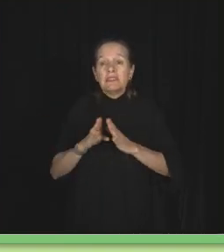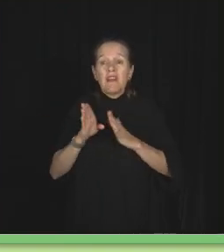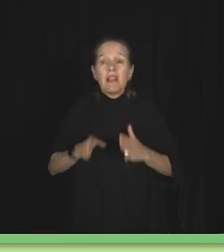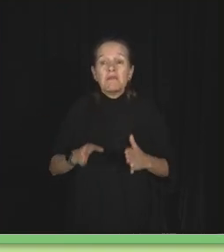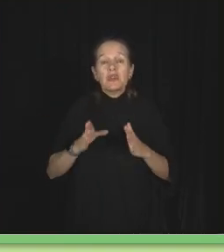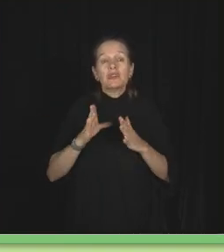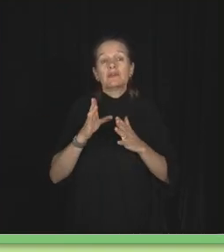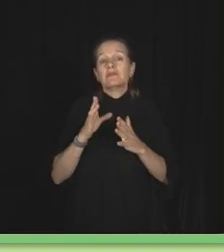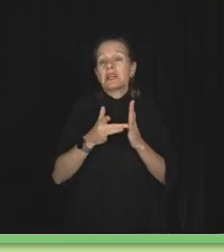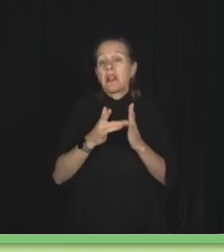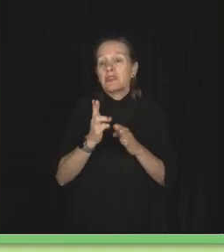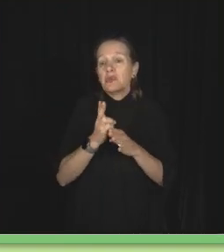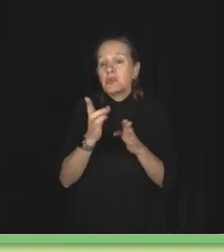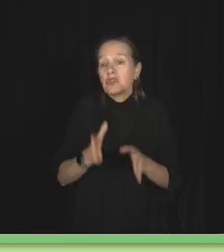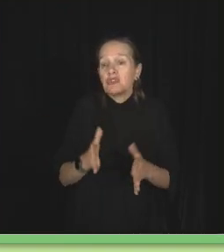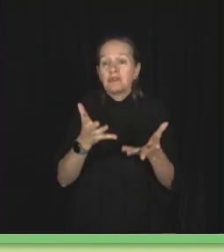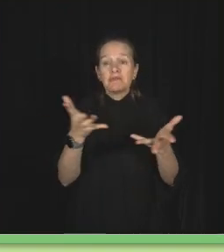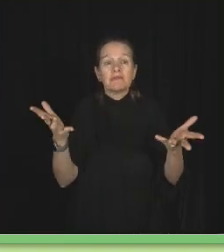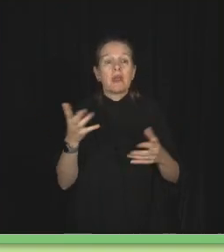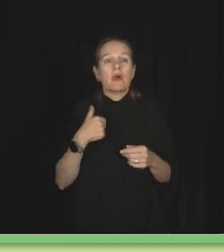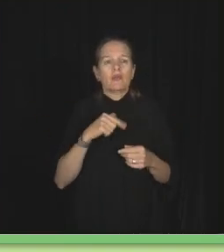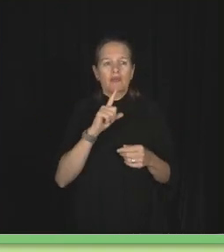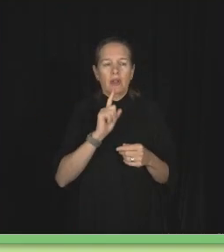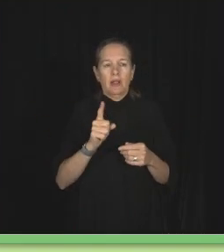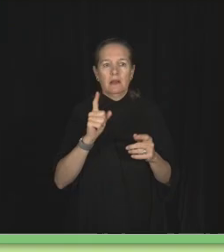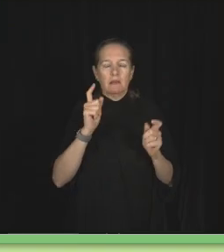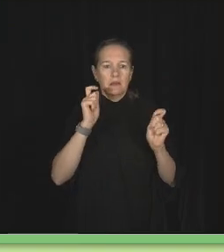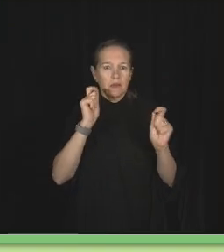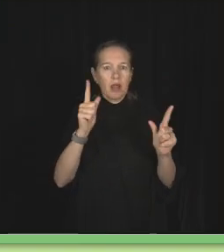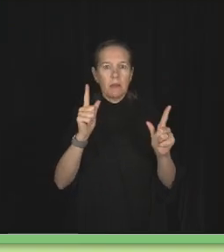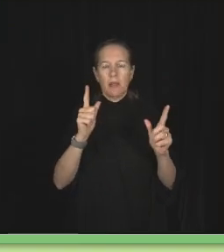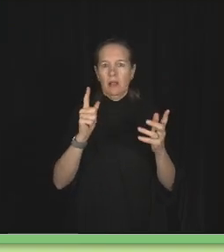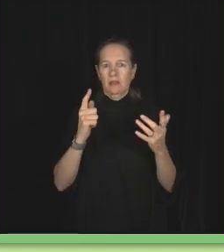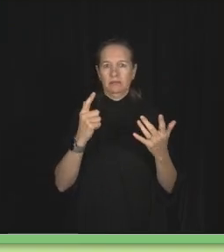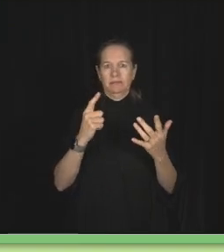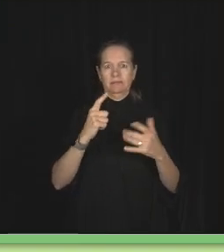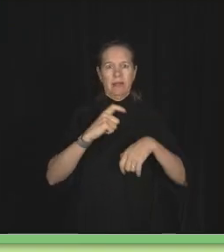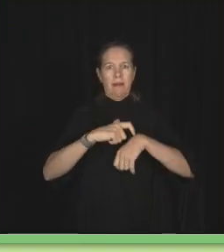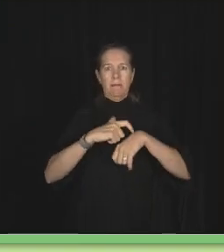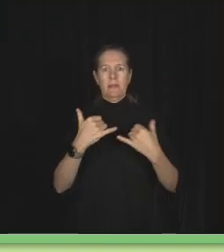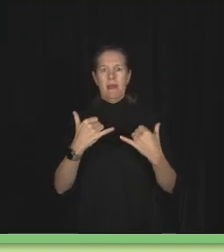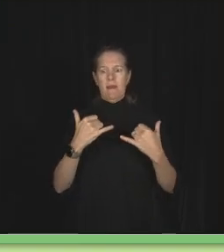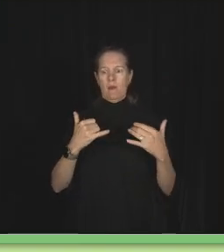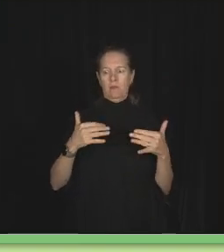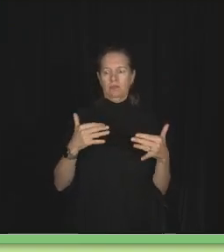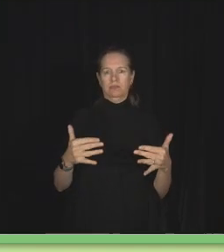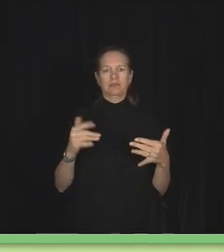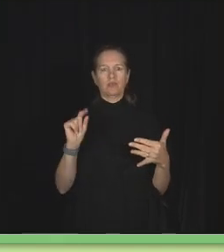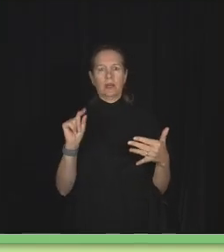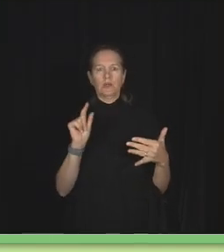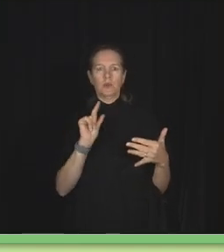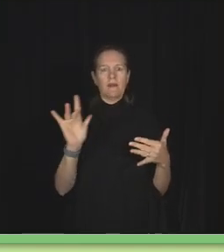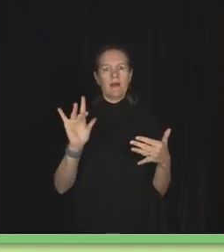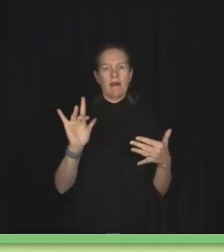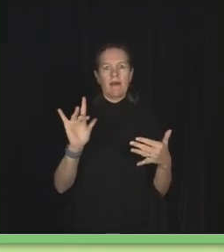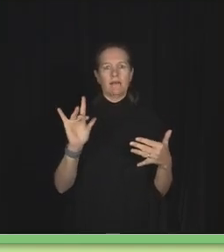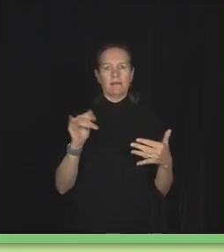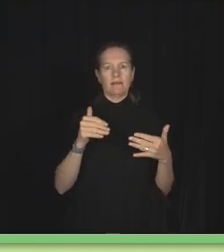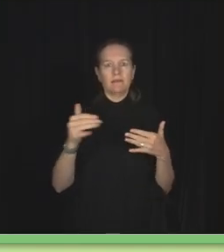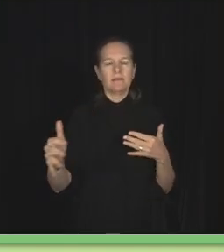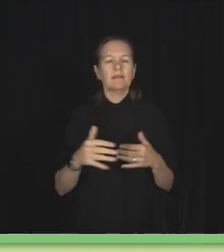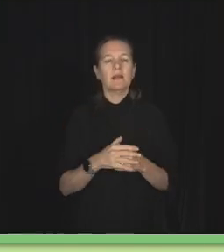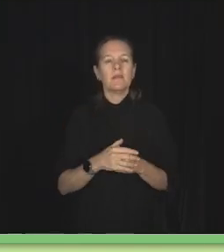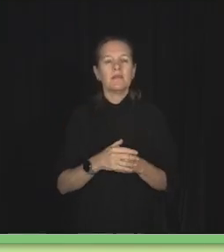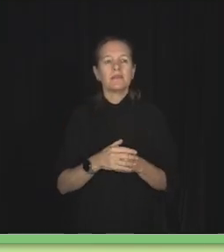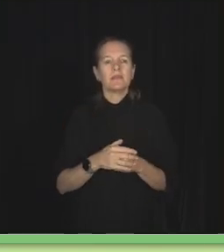users of technology. It's really an incredible place that we are at right now in 2025. We have a report.